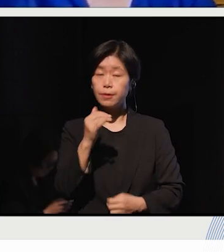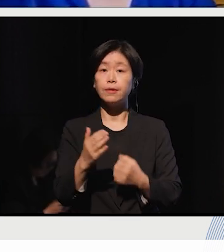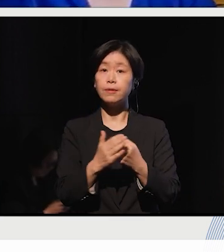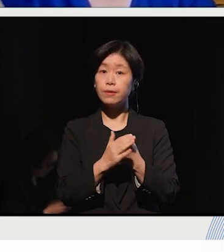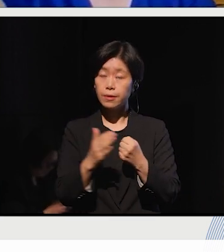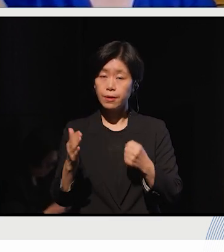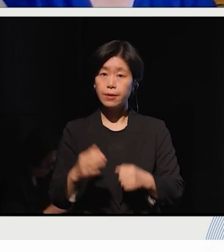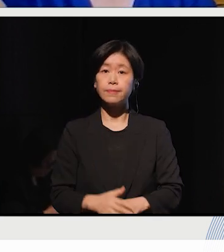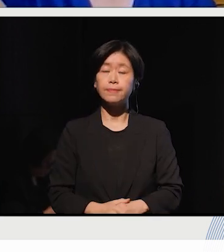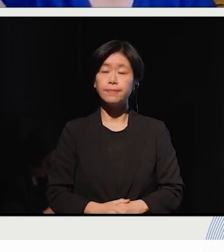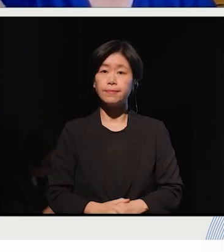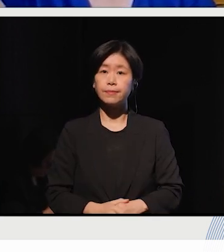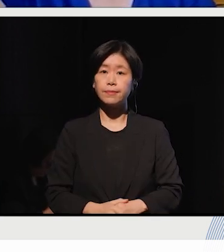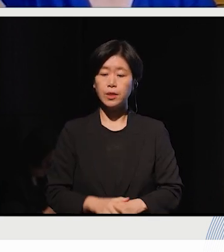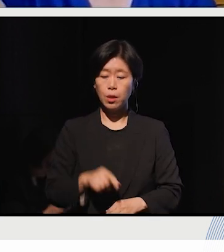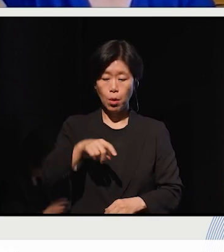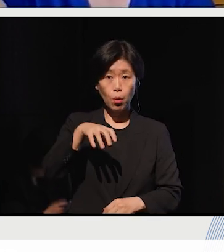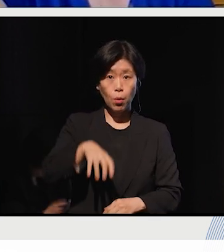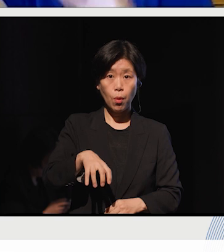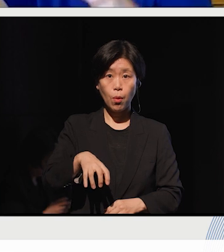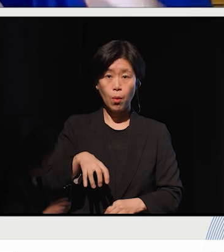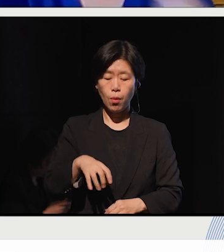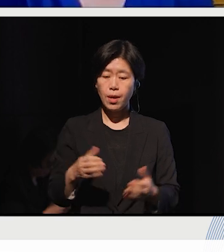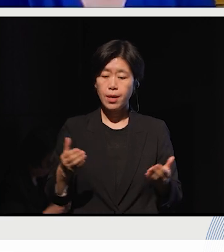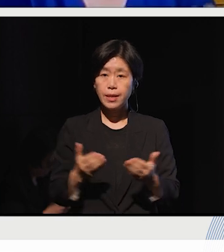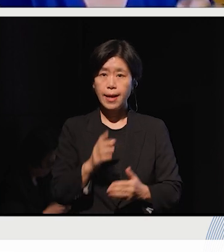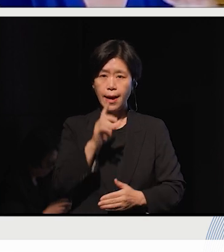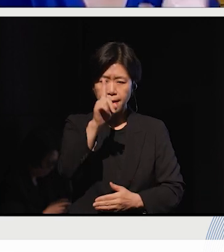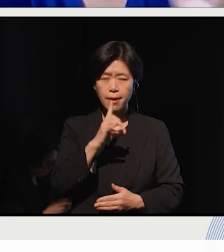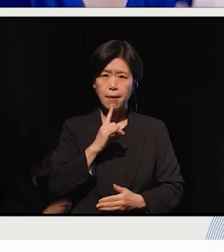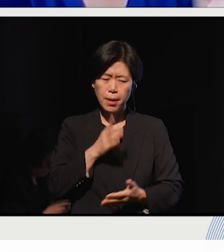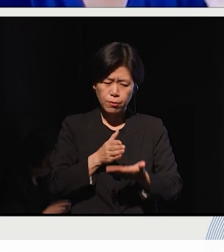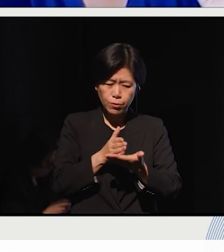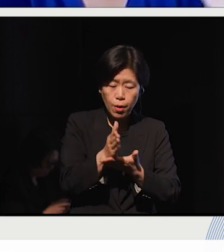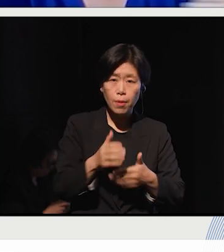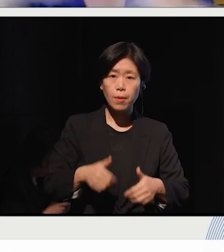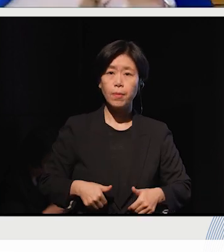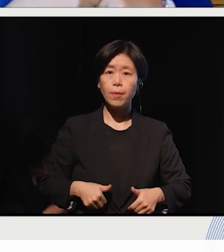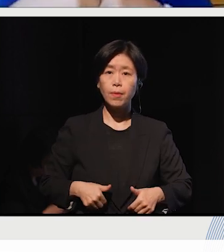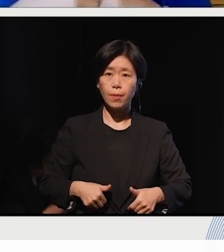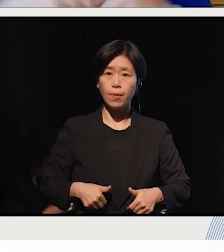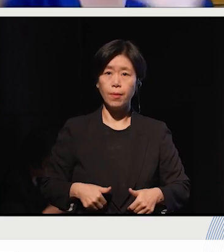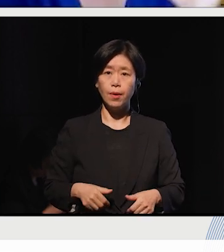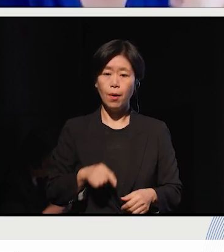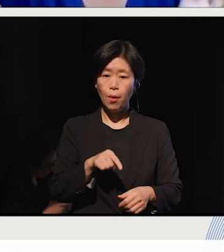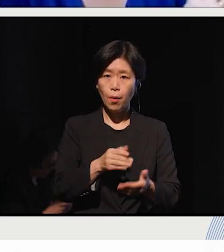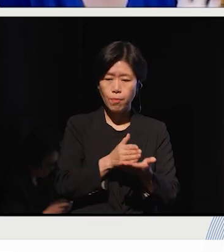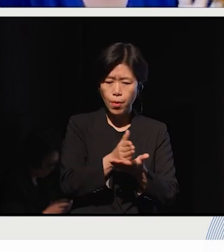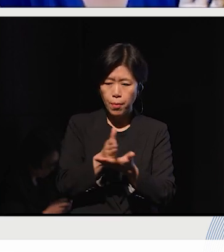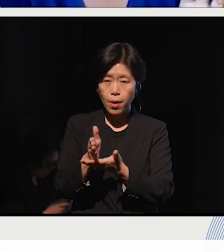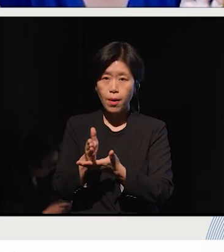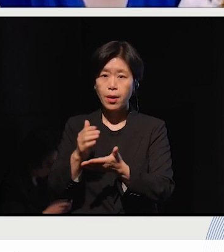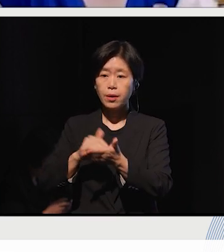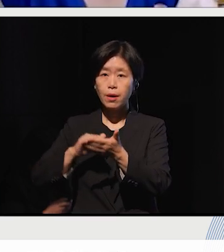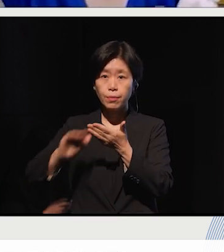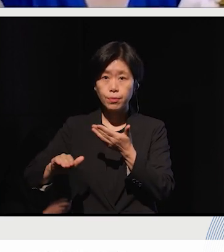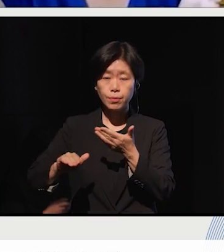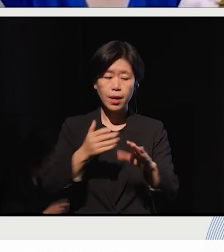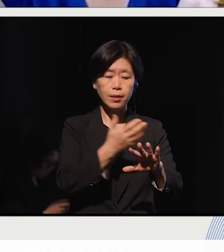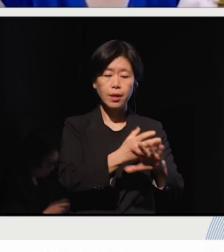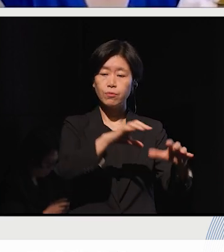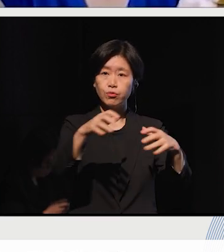one division is off doing one thing, they may not have talked to the other division, and then there's a conflict in accessibility.